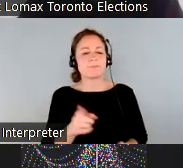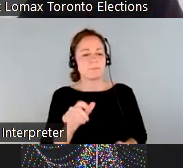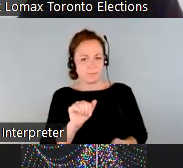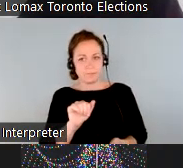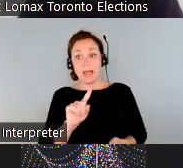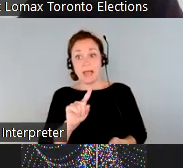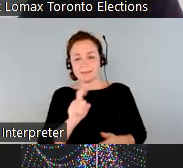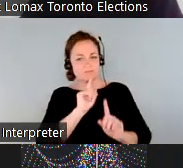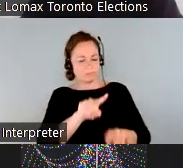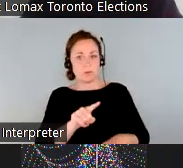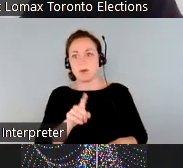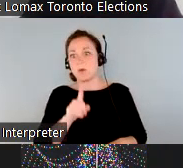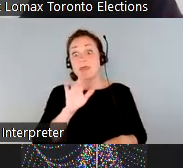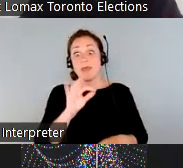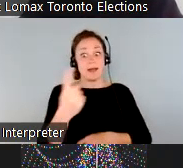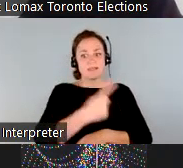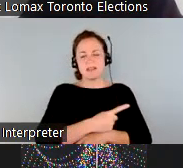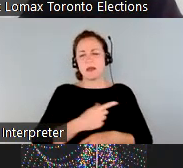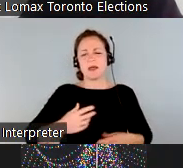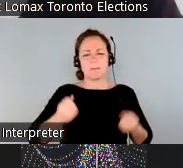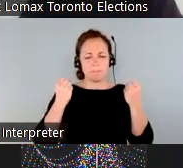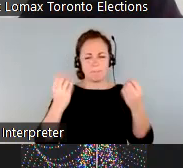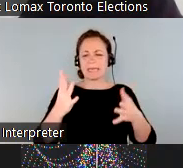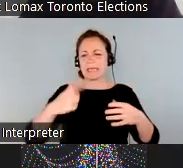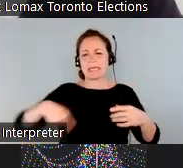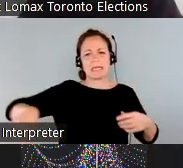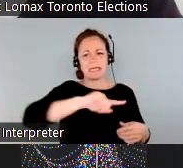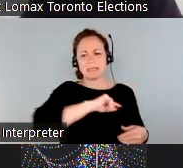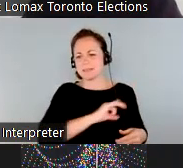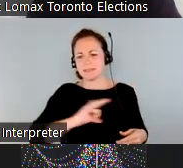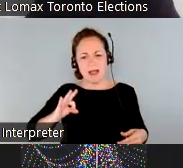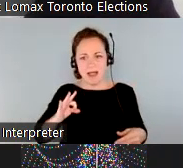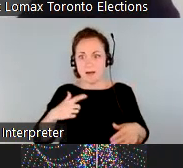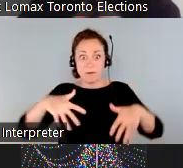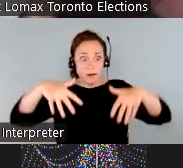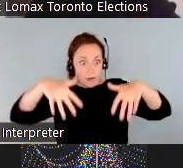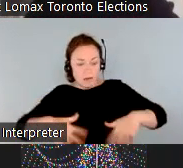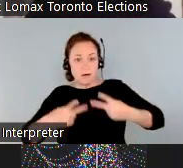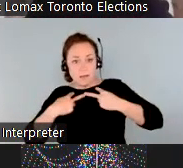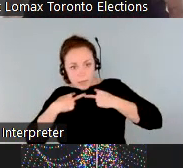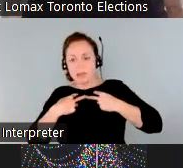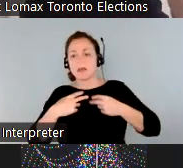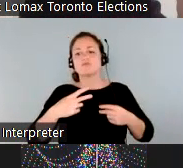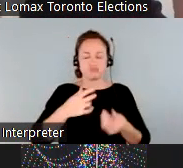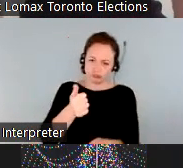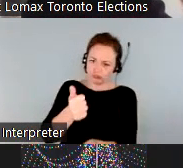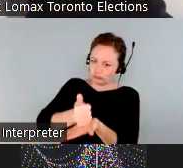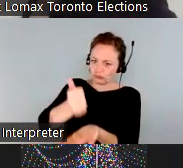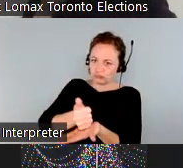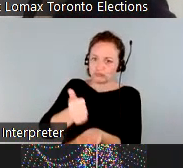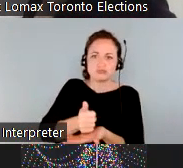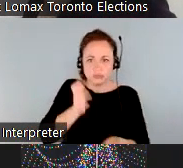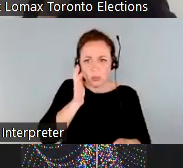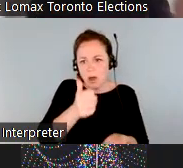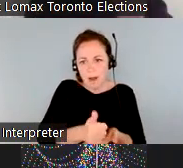election day. So, and we will do everything in our power to make sure that people can vote. So without going too much into the weeds of how